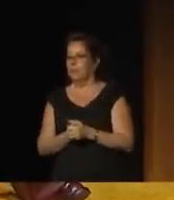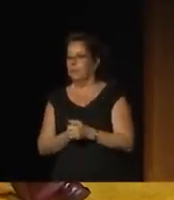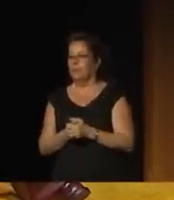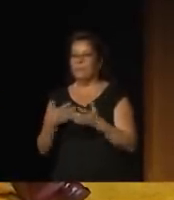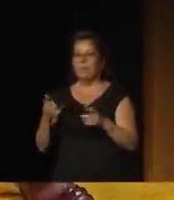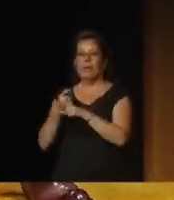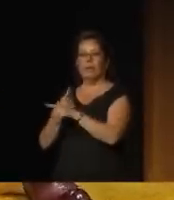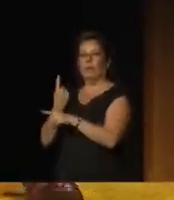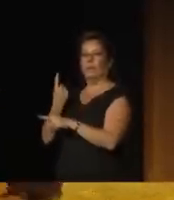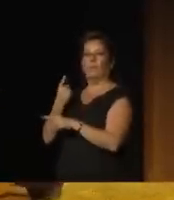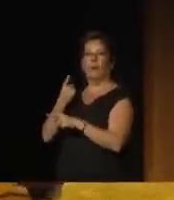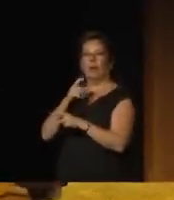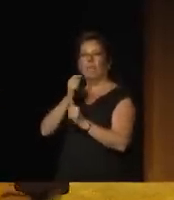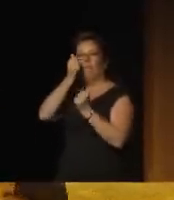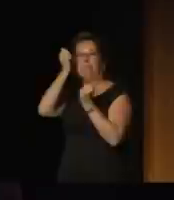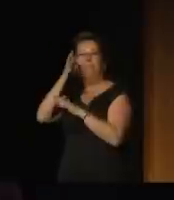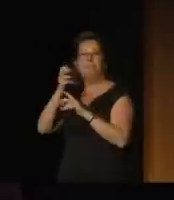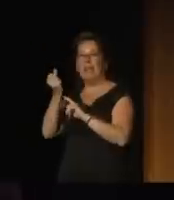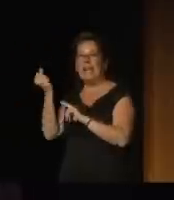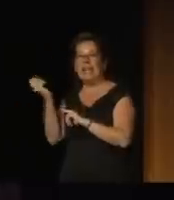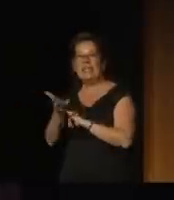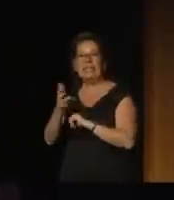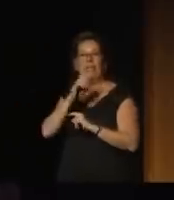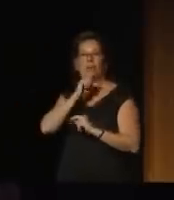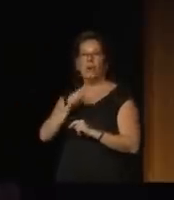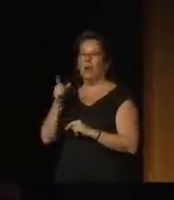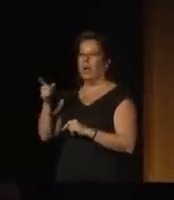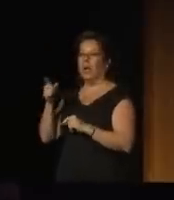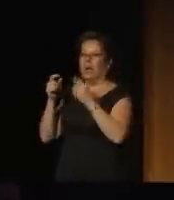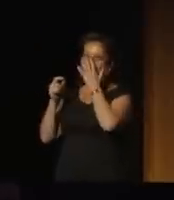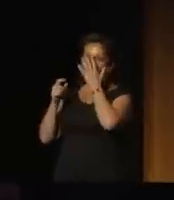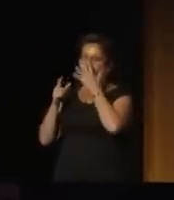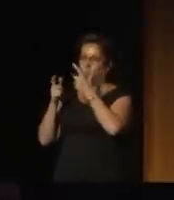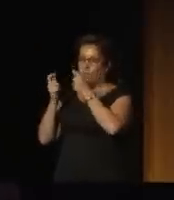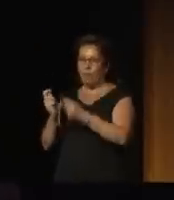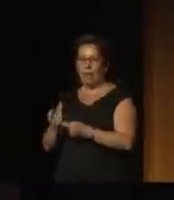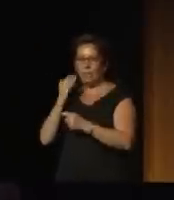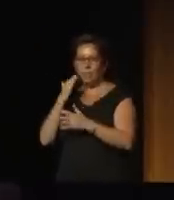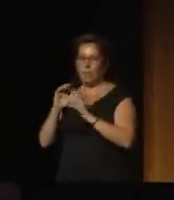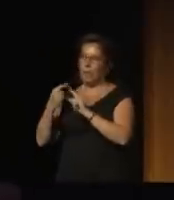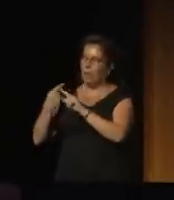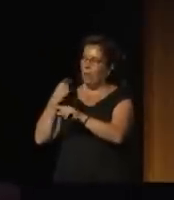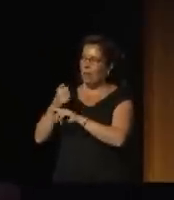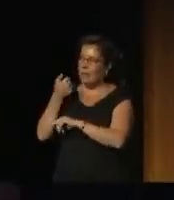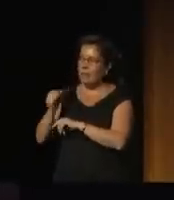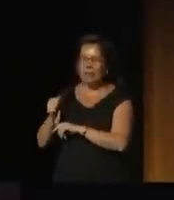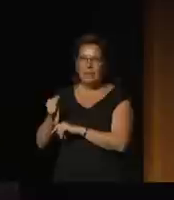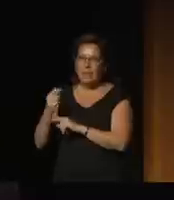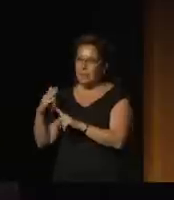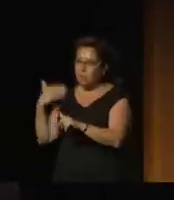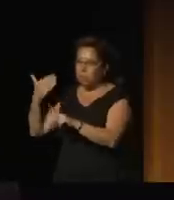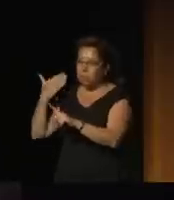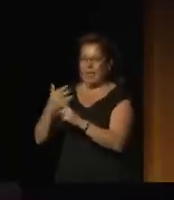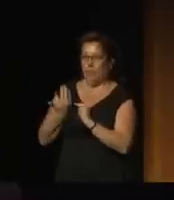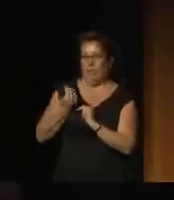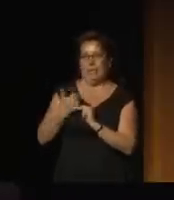down for his conduct. Apparently he had raped a woman, impregnated her back in the 60s. So he's been doing this for a long